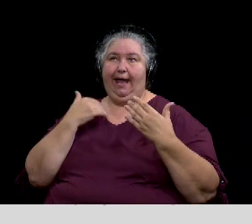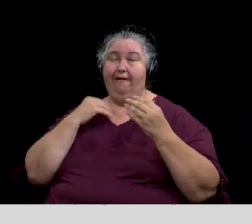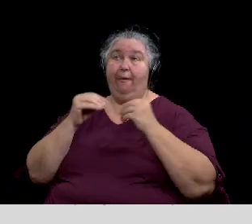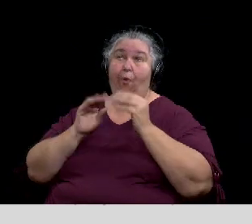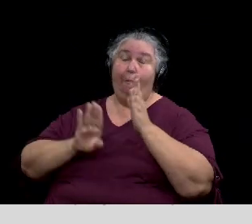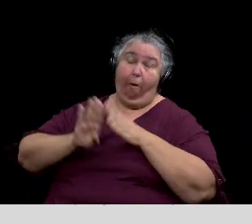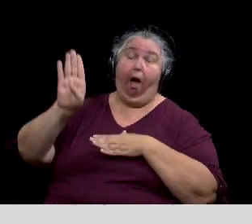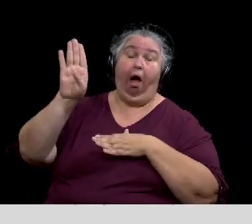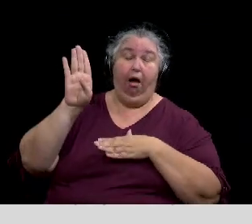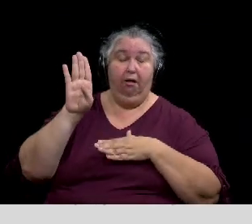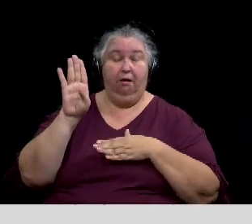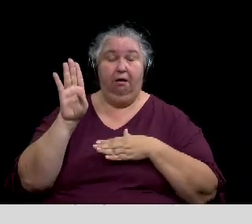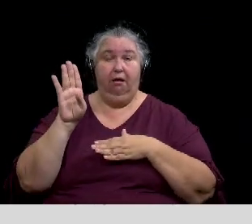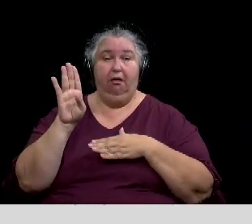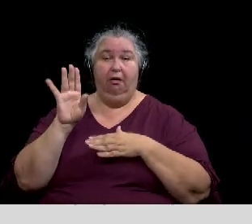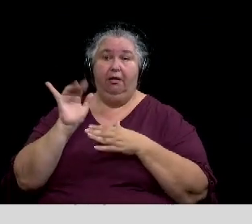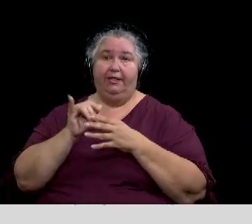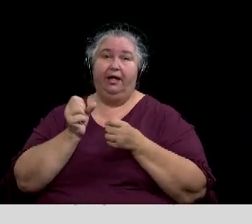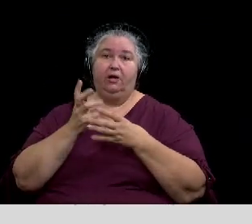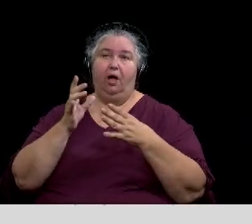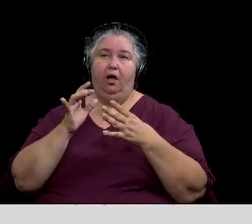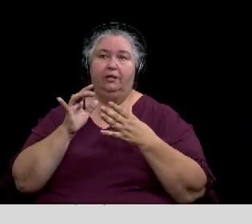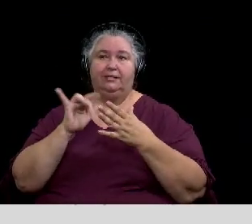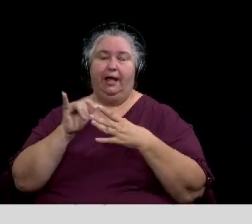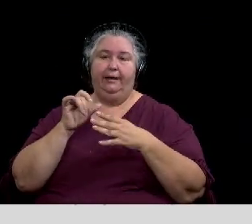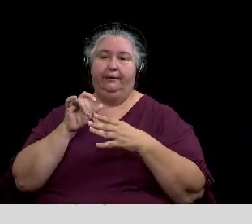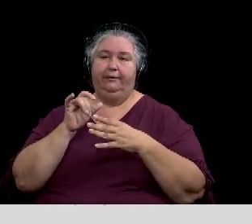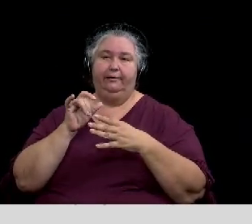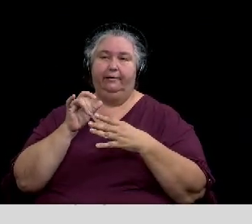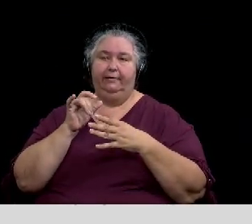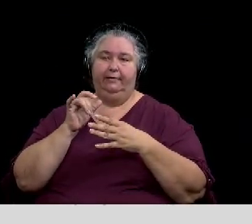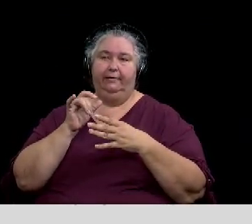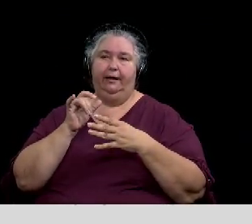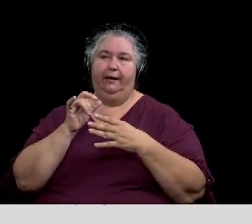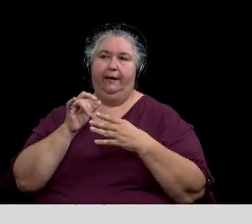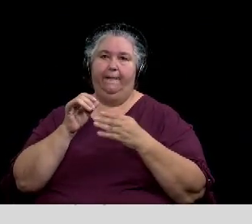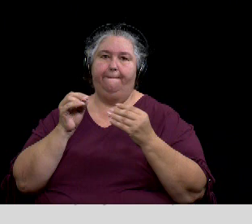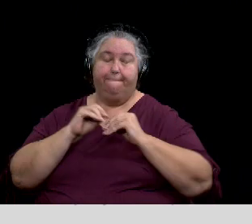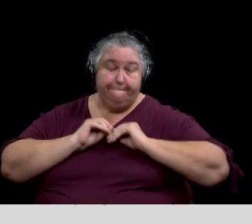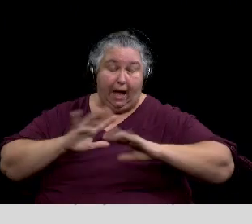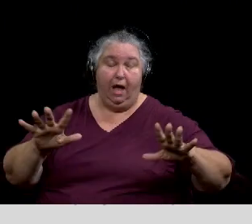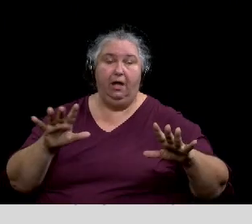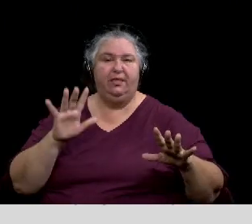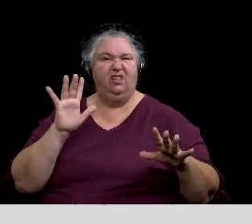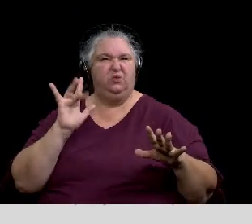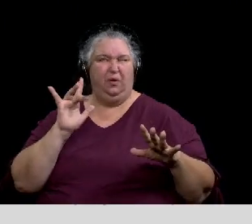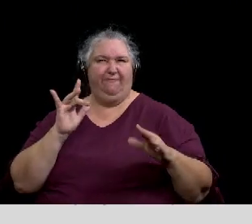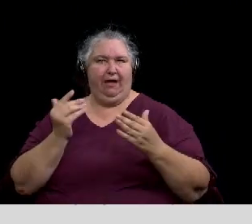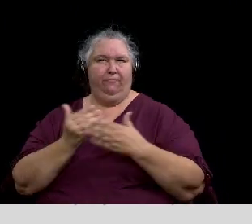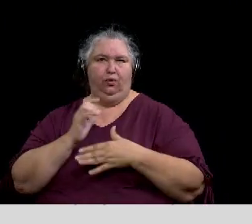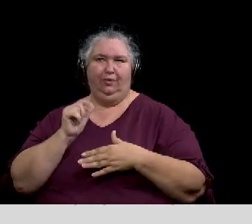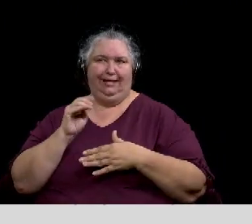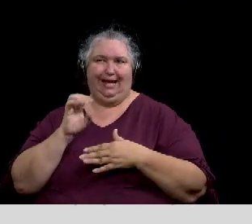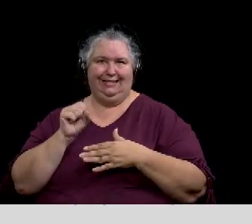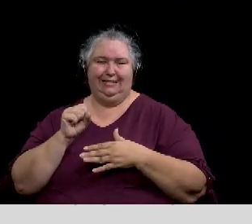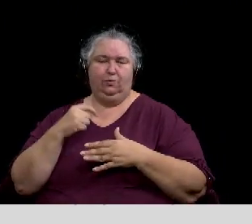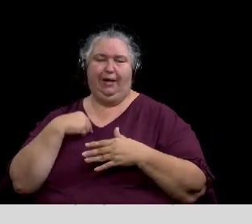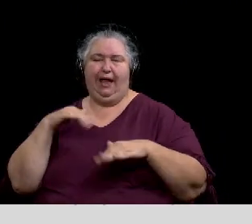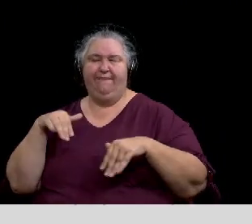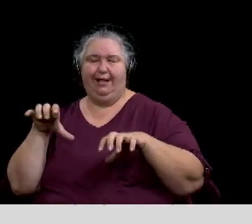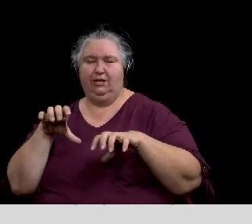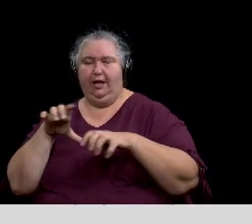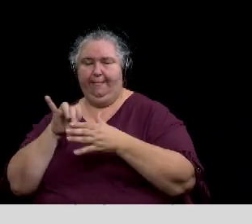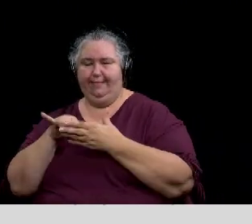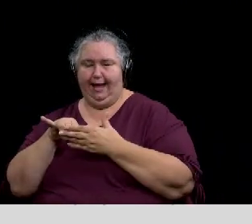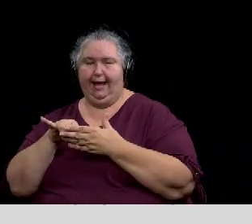cases that's crossed that tipping point that I described earlier of 25 new cases on rolling average per